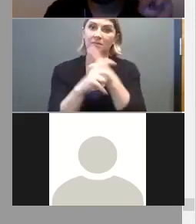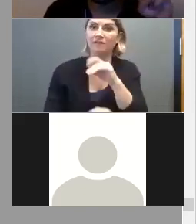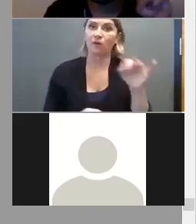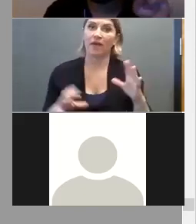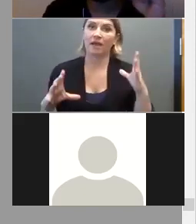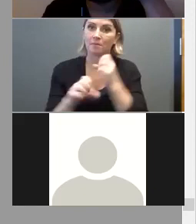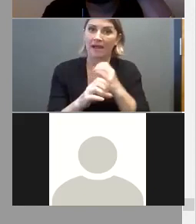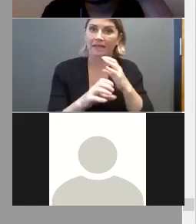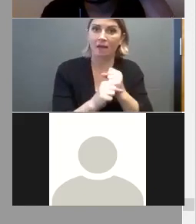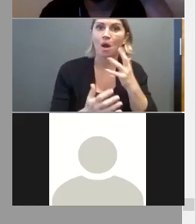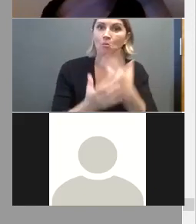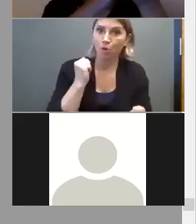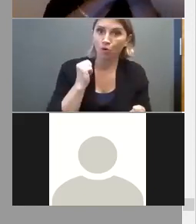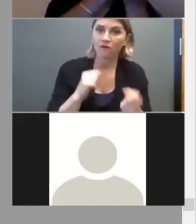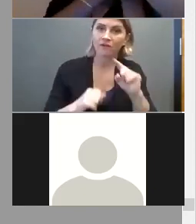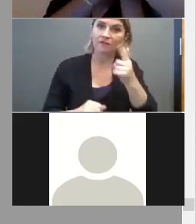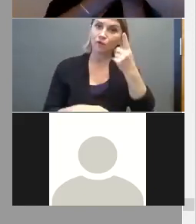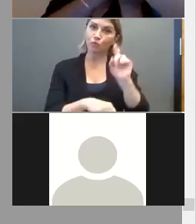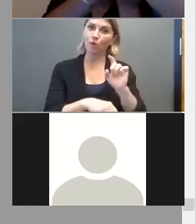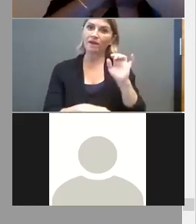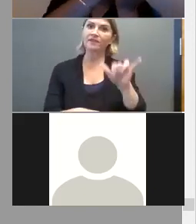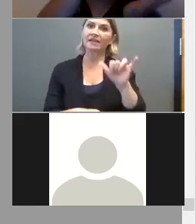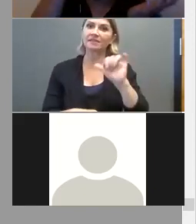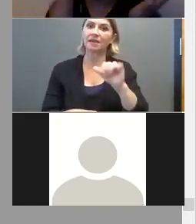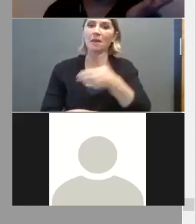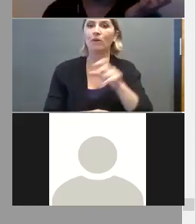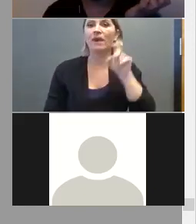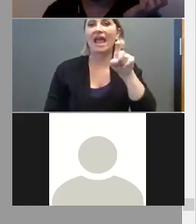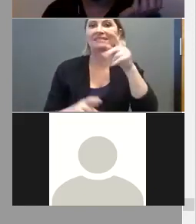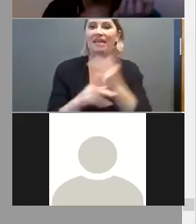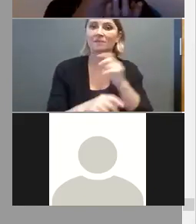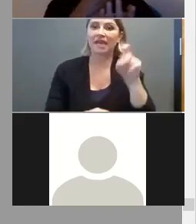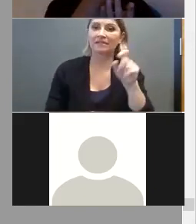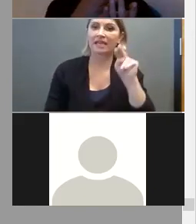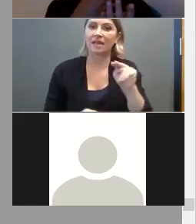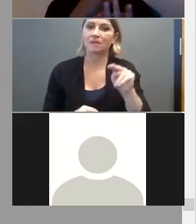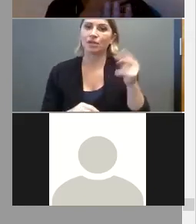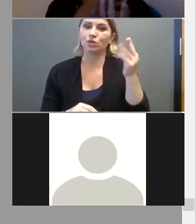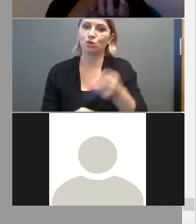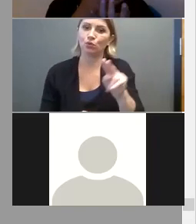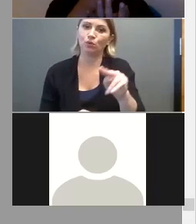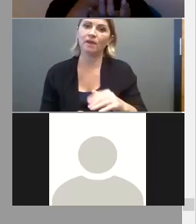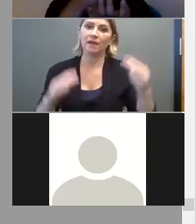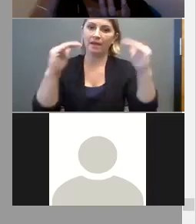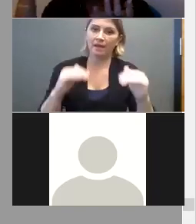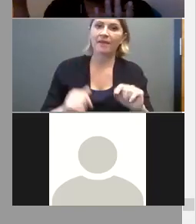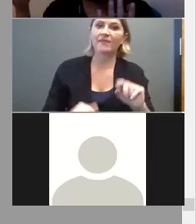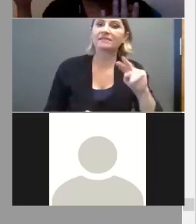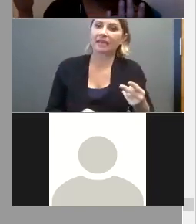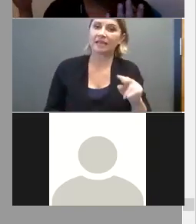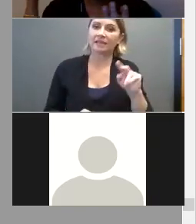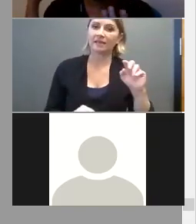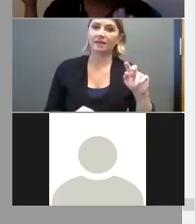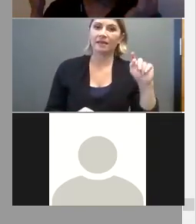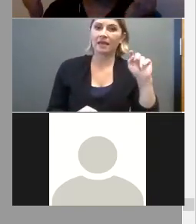combining both of those solutions, for the first one, it is power x times x of n by 2. And the second one is power x times x n by 2 times